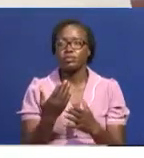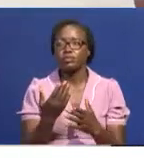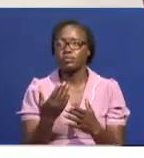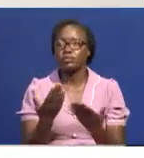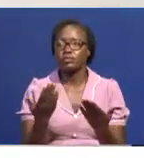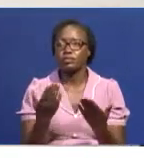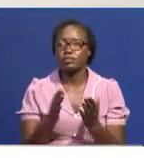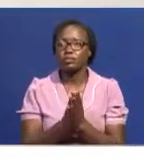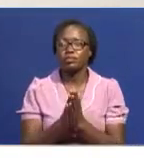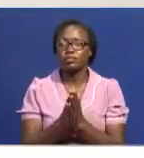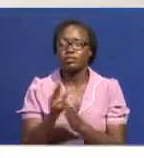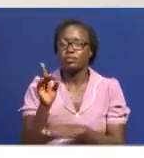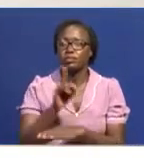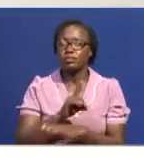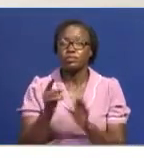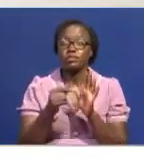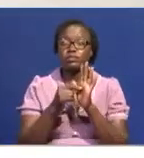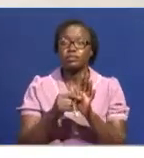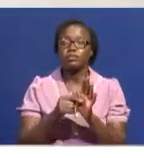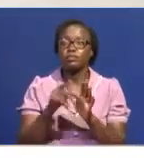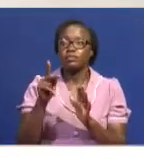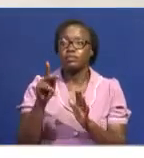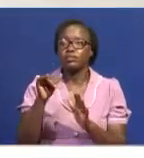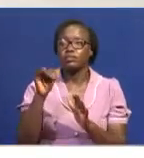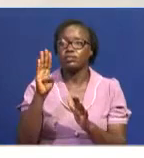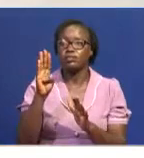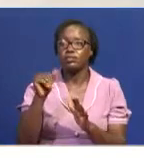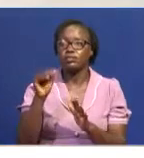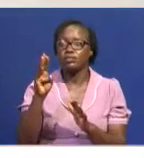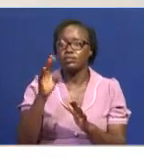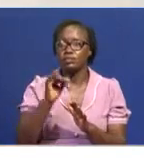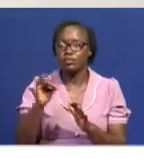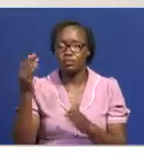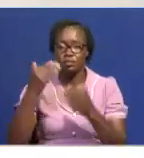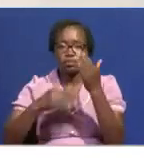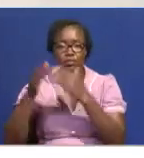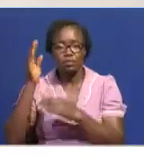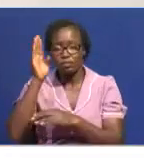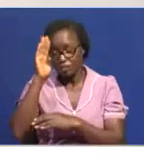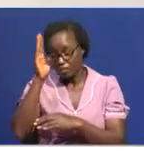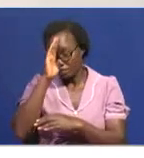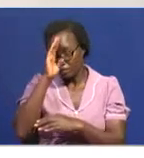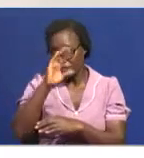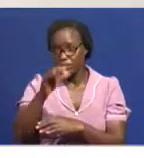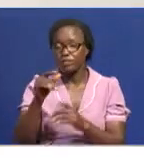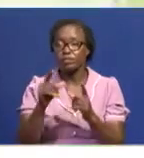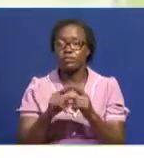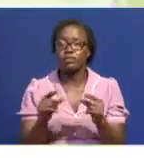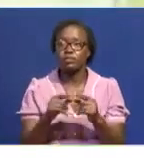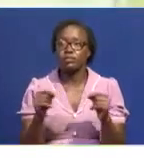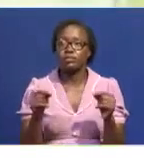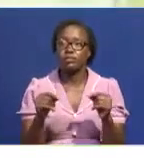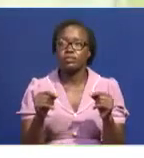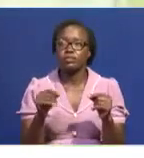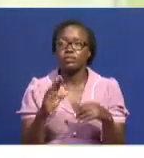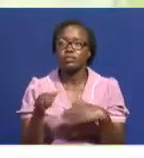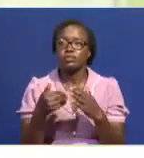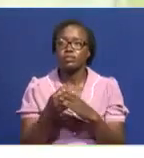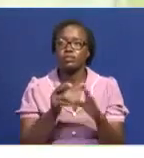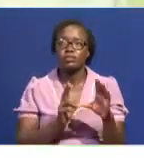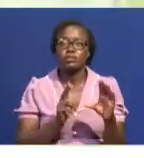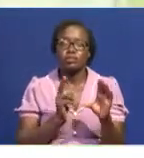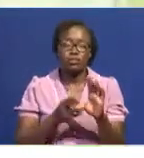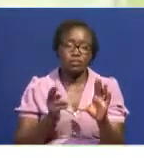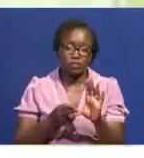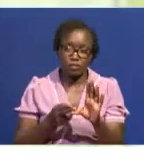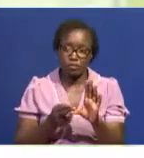Day exhibition at Kibabi University in Bungoma County. A message to all the participants who are coming